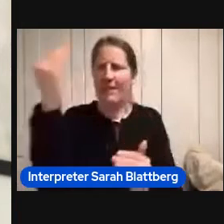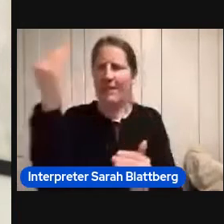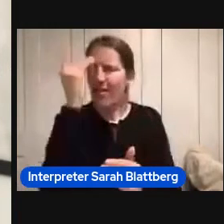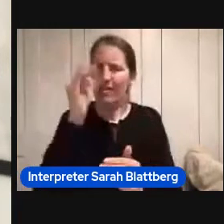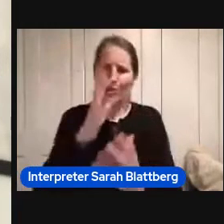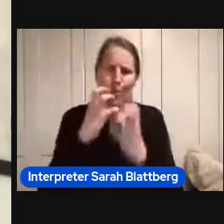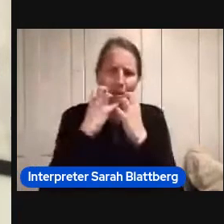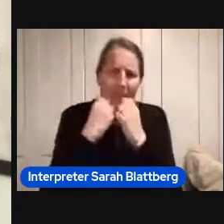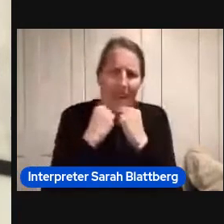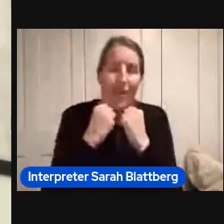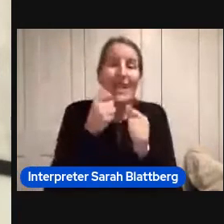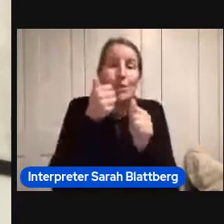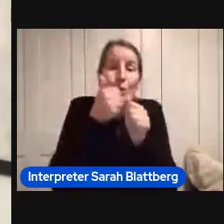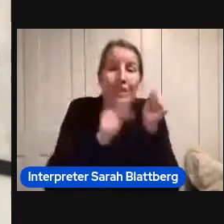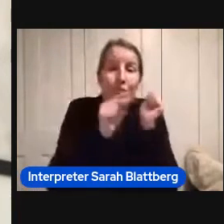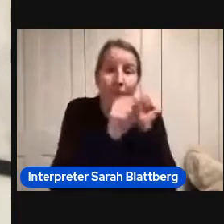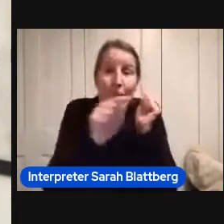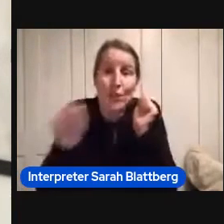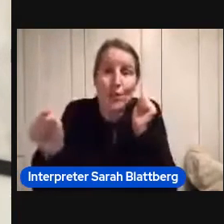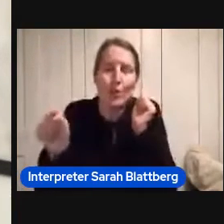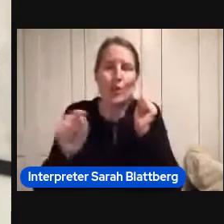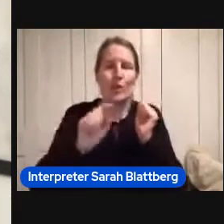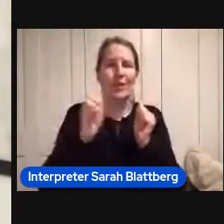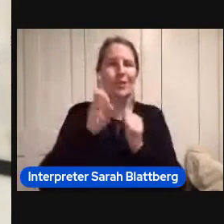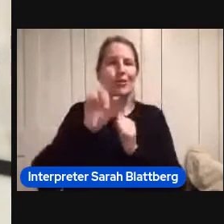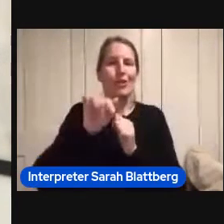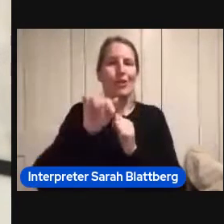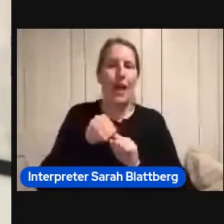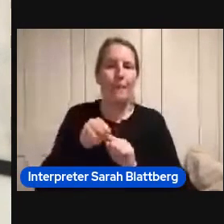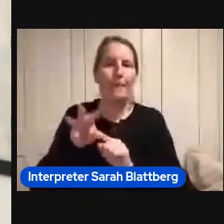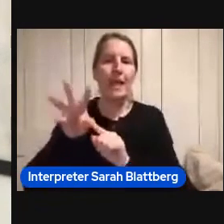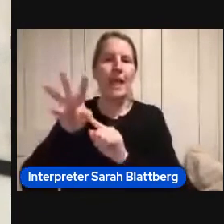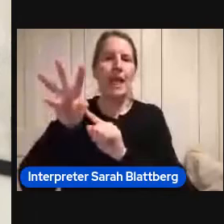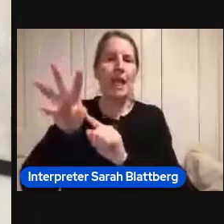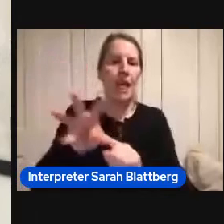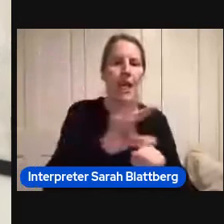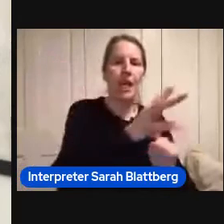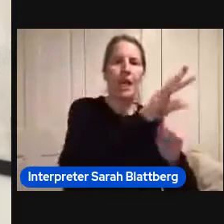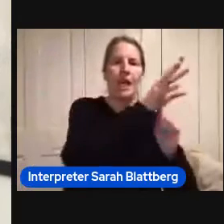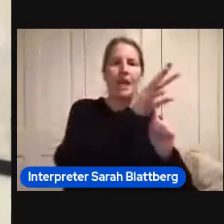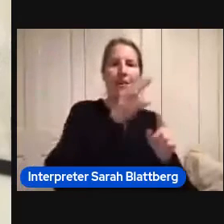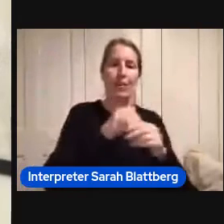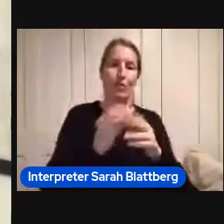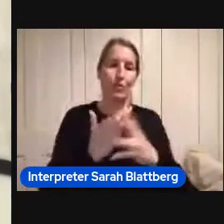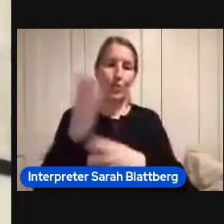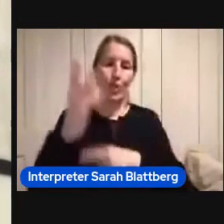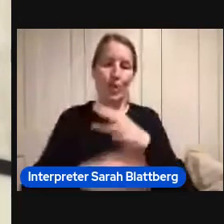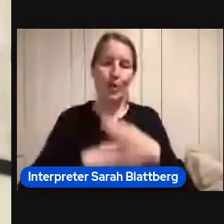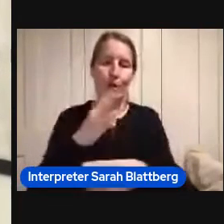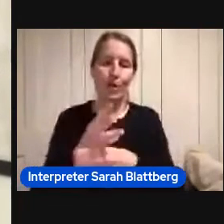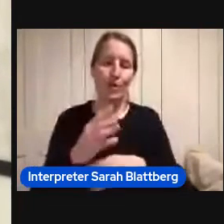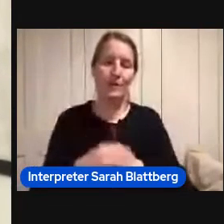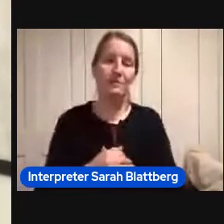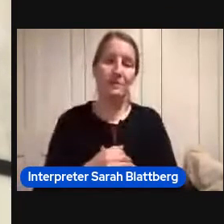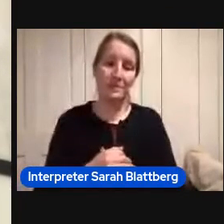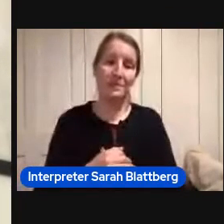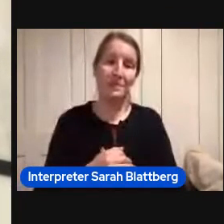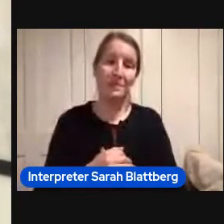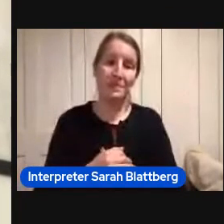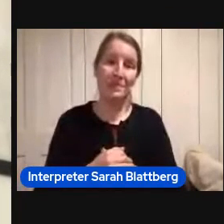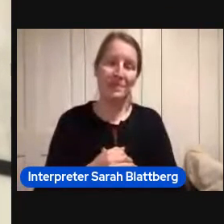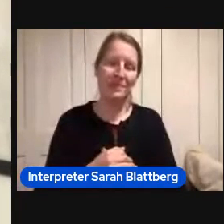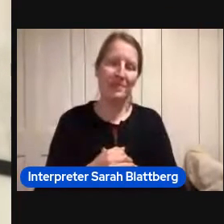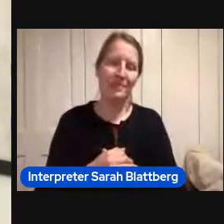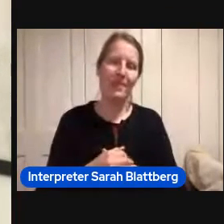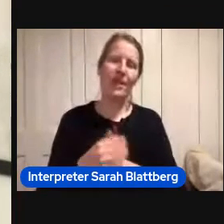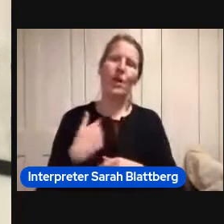you for being a JEDI beacon in Atlanta and across North America. And friends, we are working toward